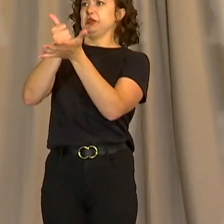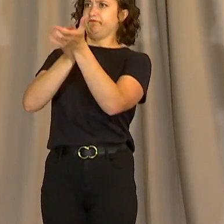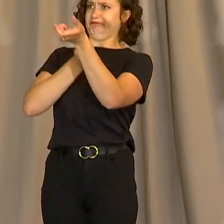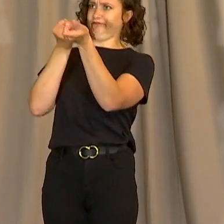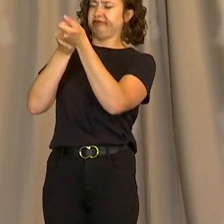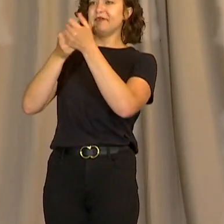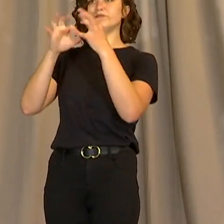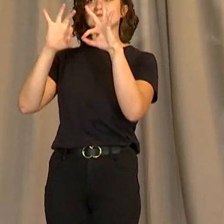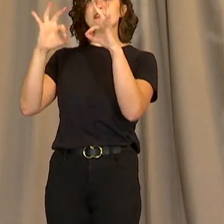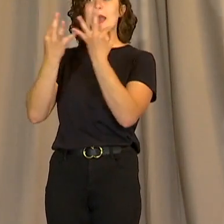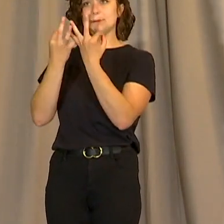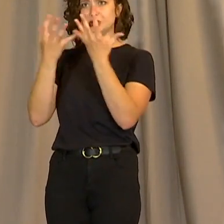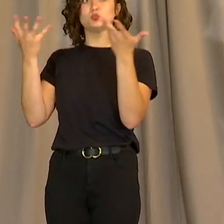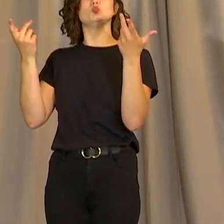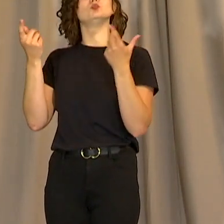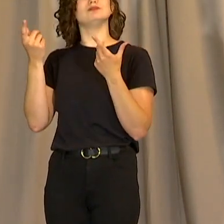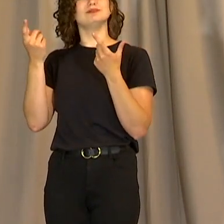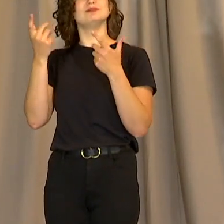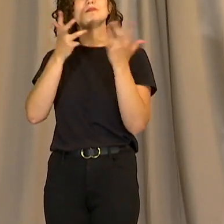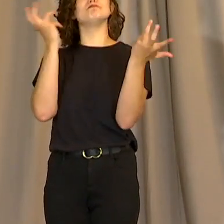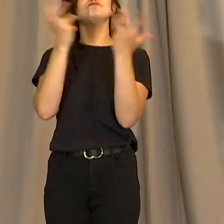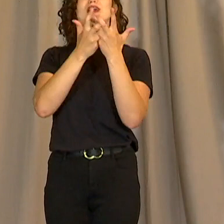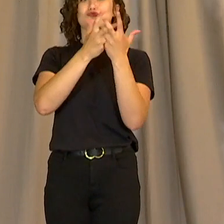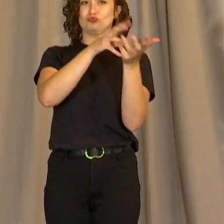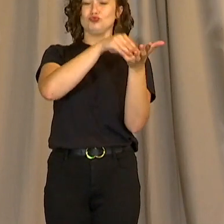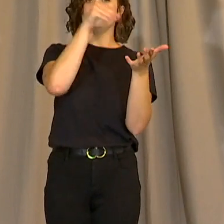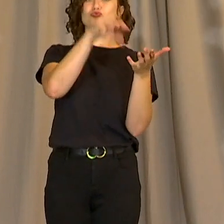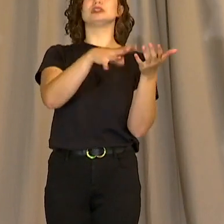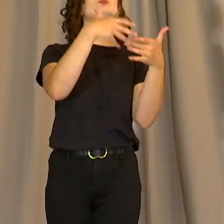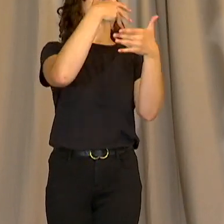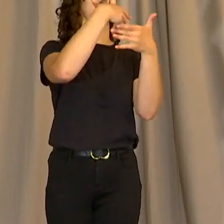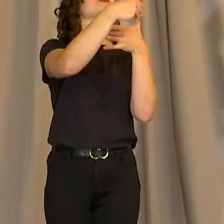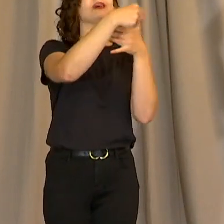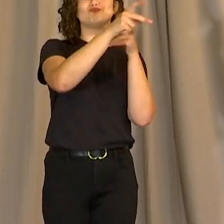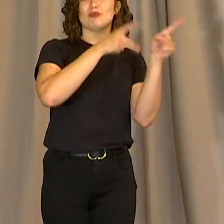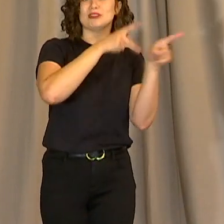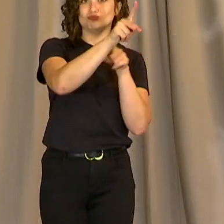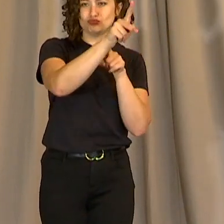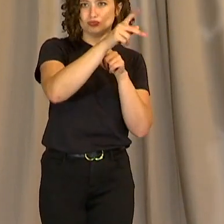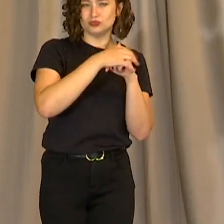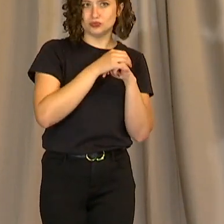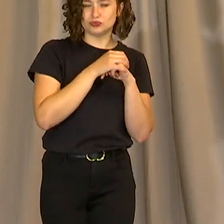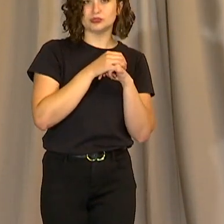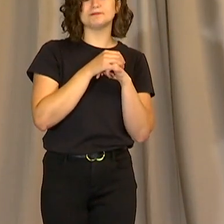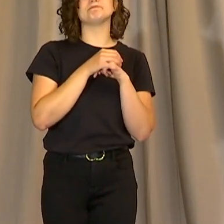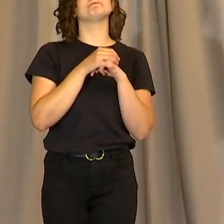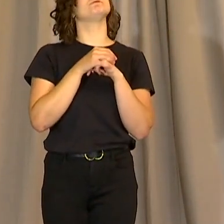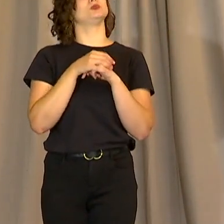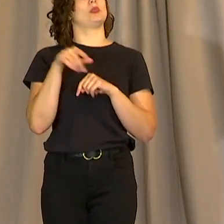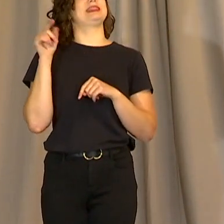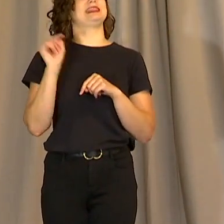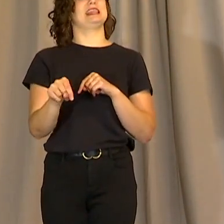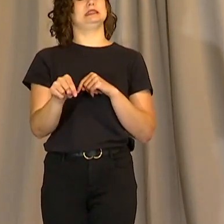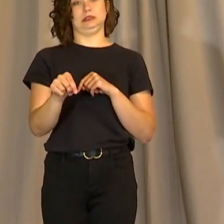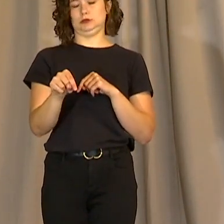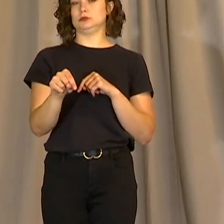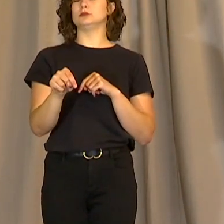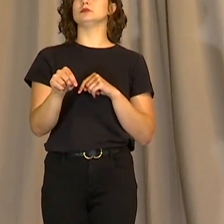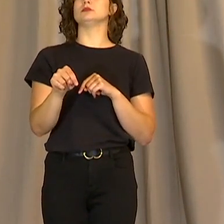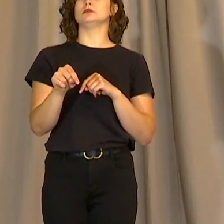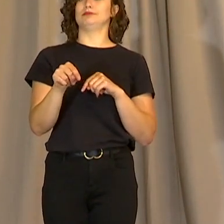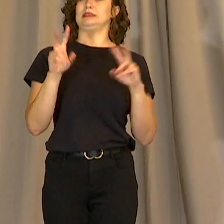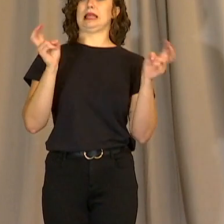match the students with outside professionals. And so this is a subject that I'm